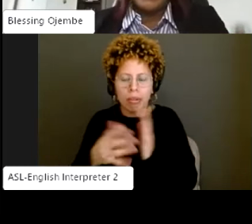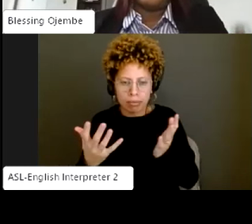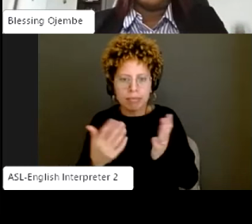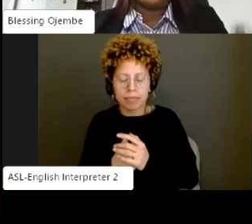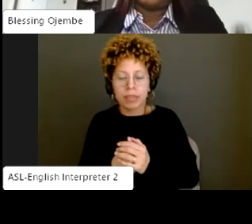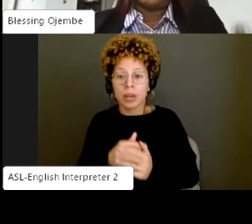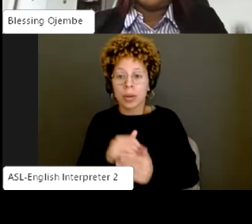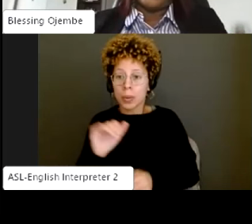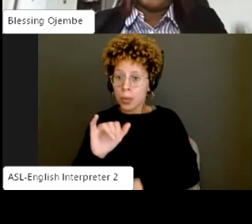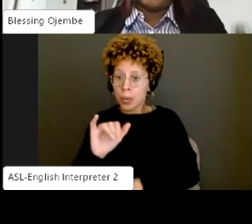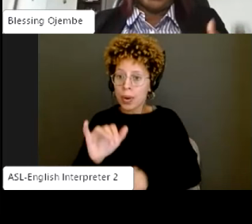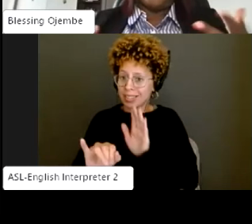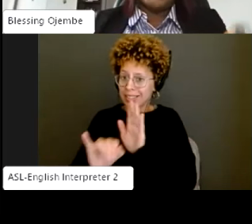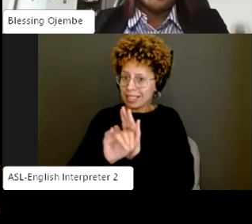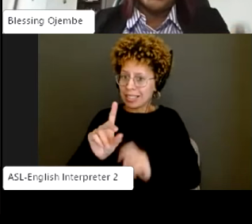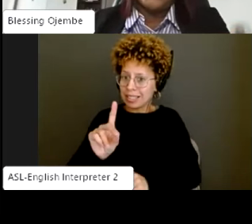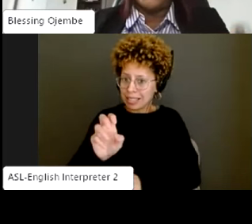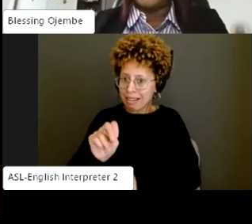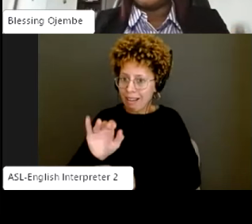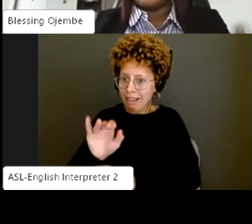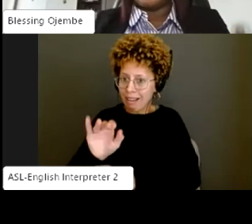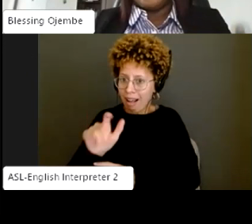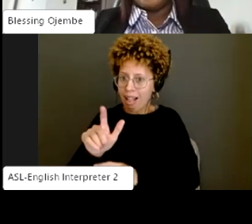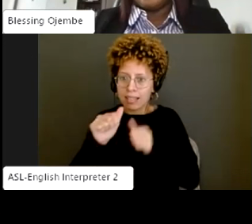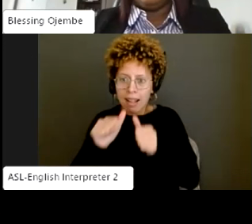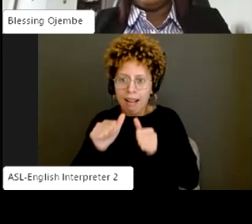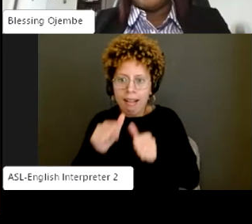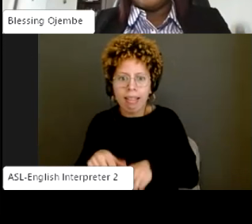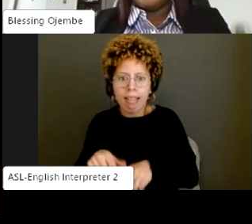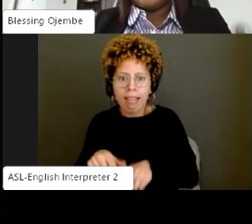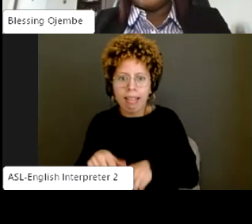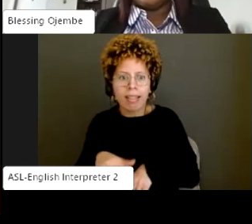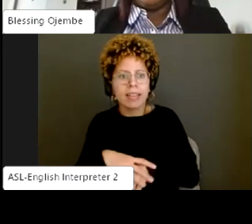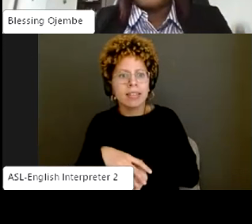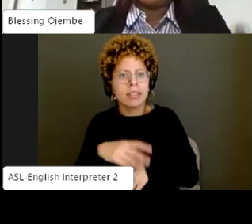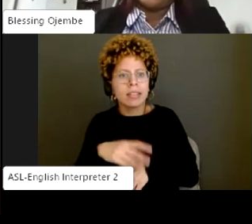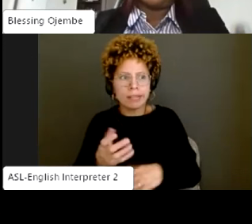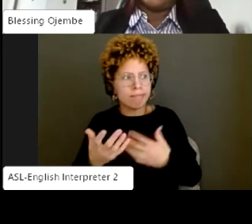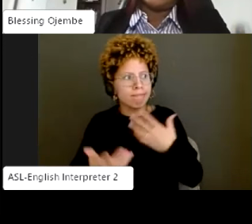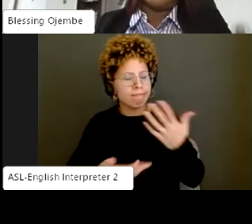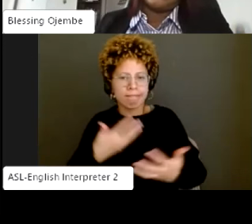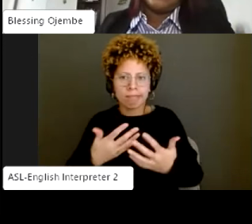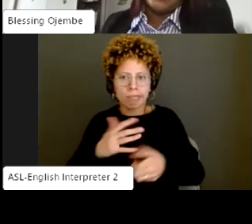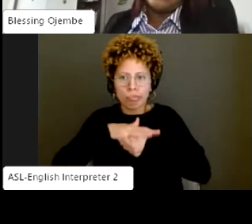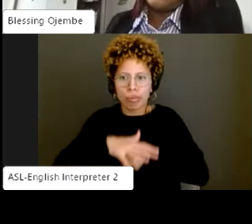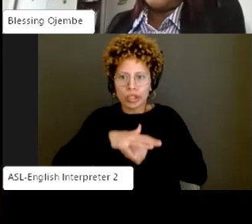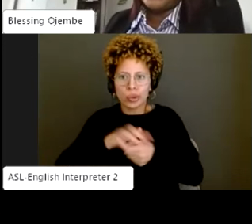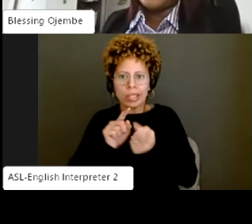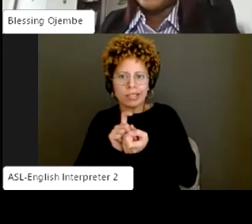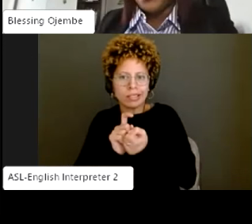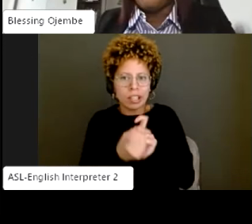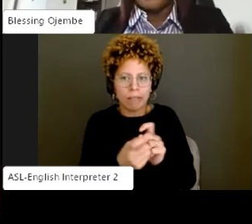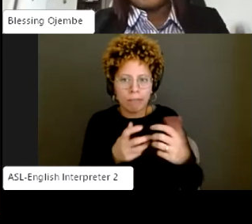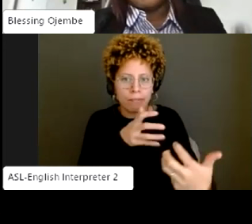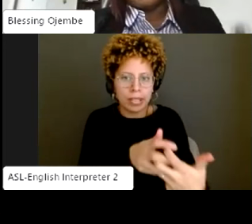denial, again, could also point to switching color code, the pressure to act or speak in a specific way that is